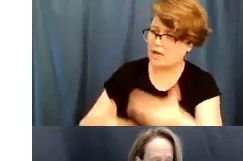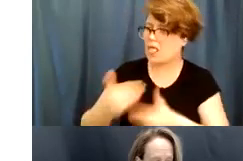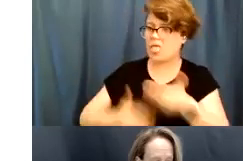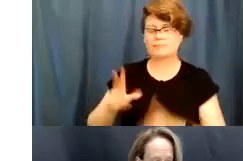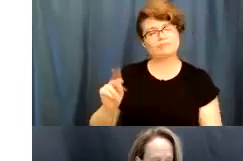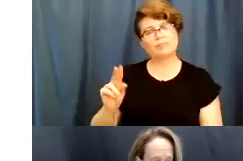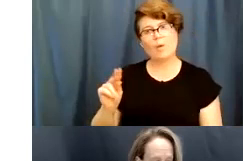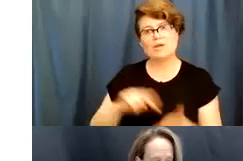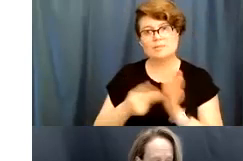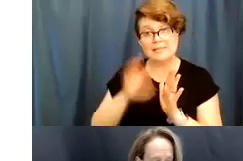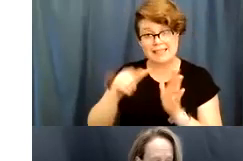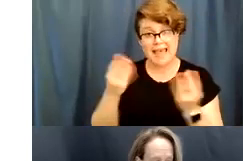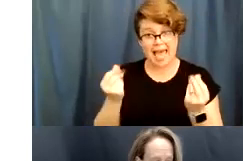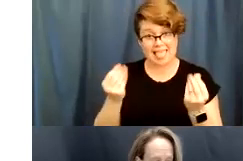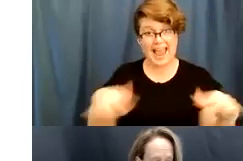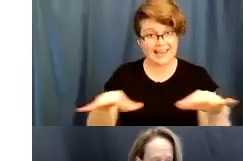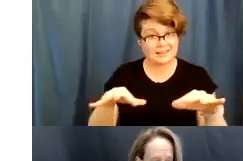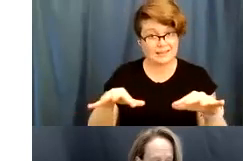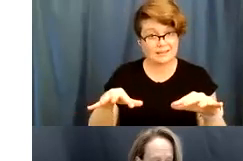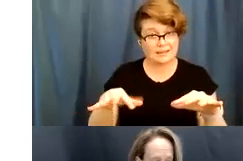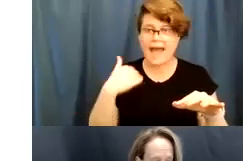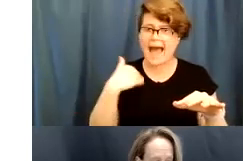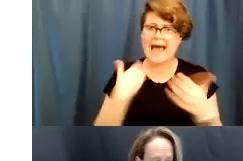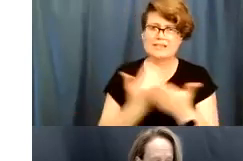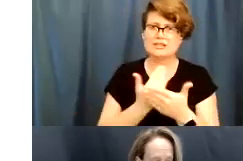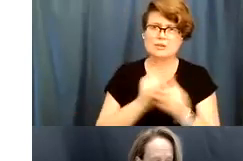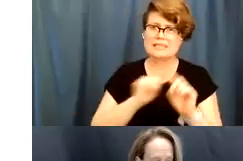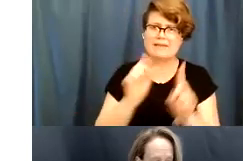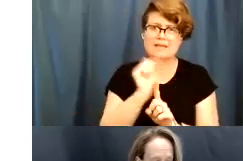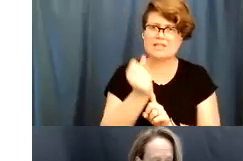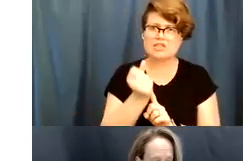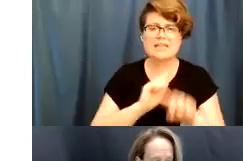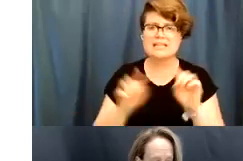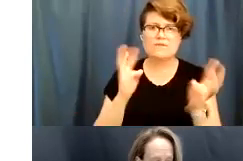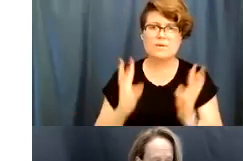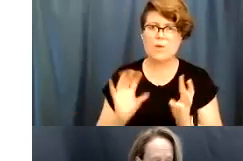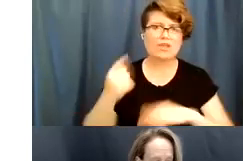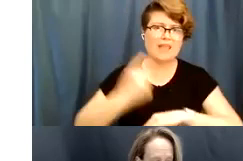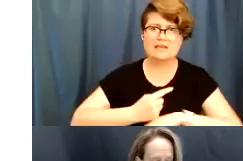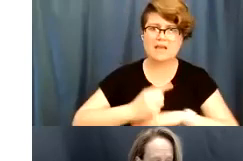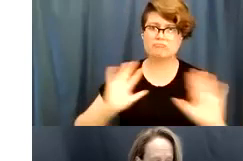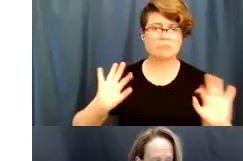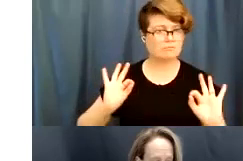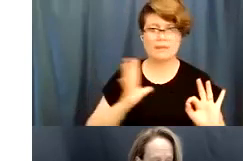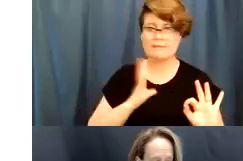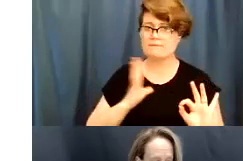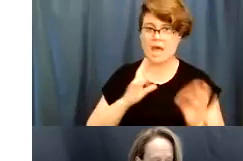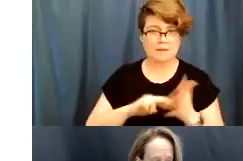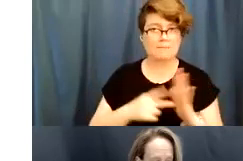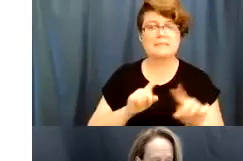plot of land is under a different condition. It's different weather in that plot of land. So we have to take a different approach.